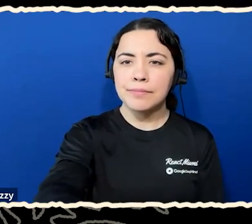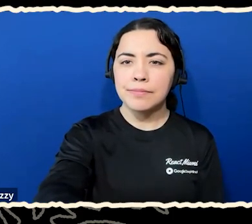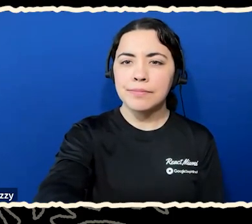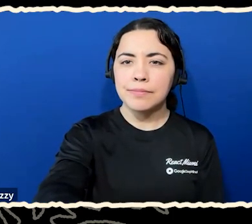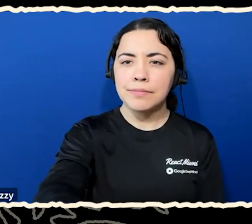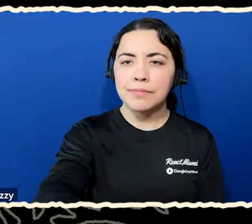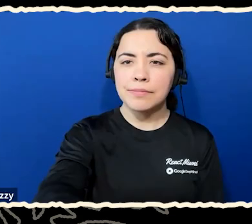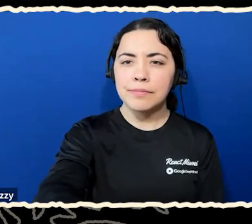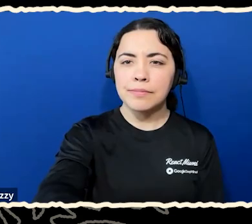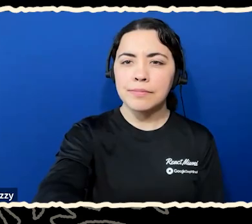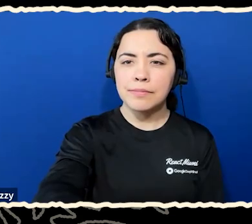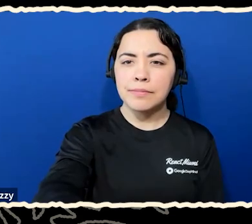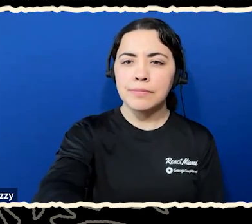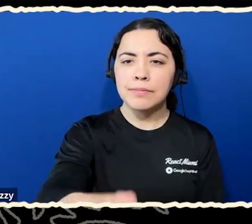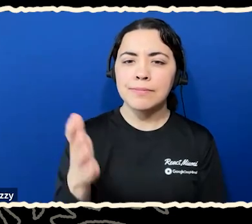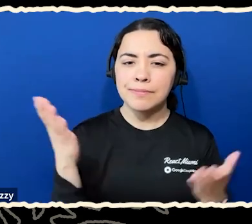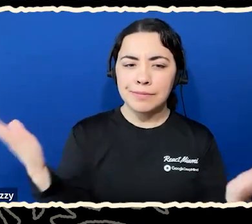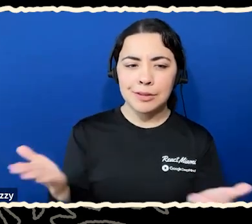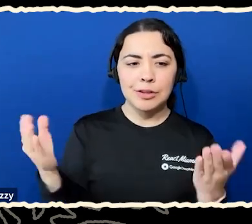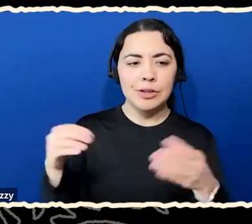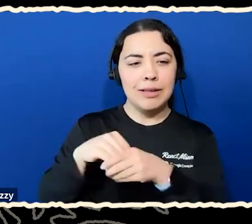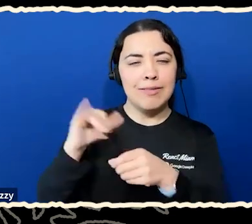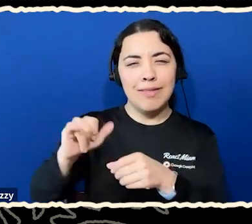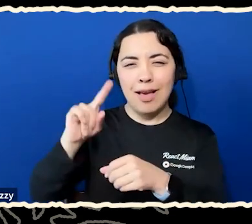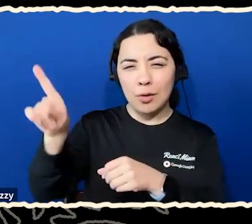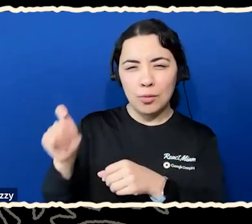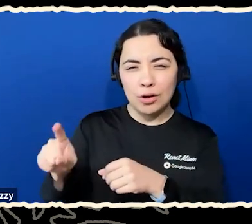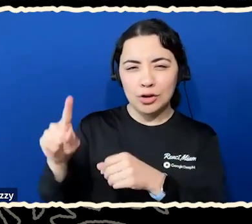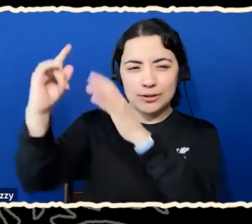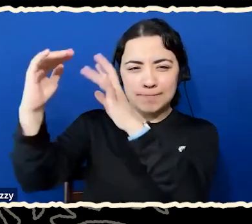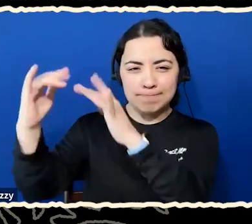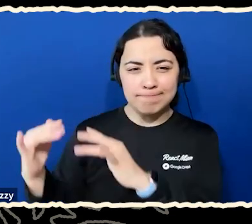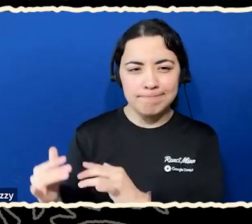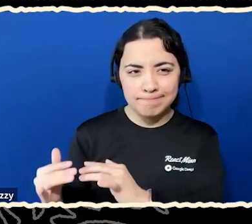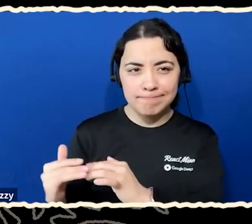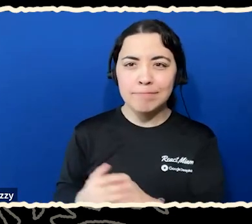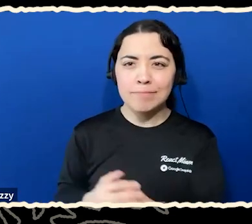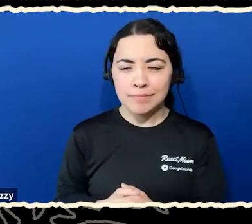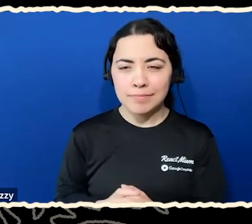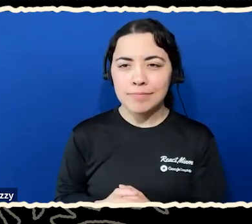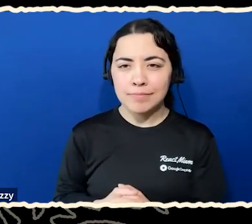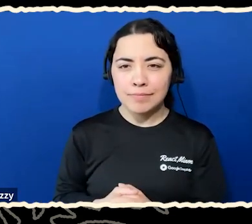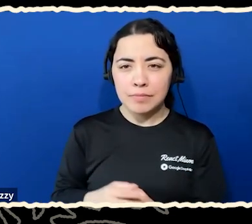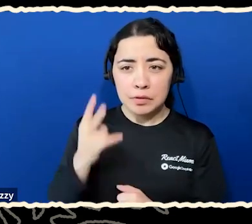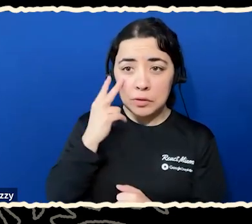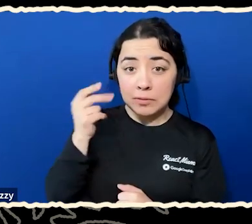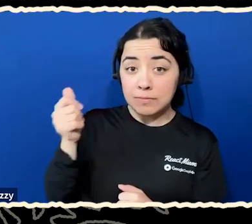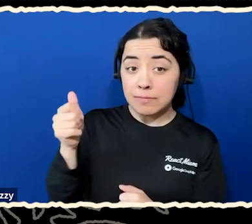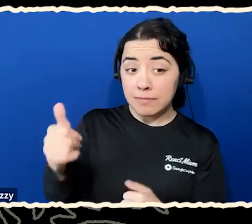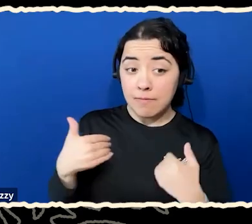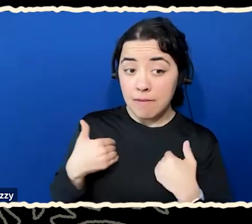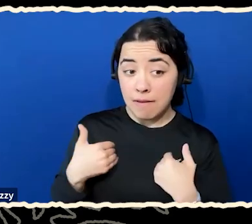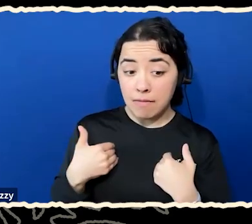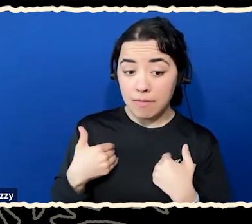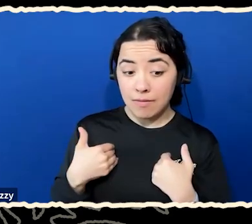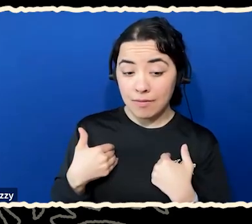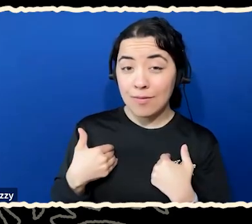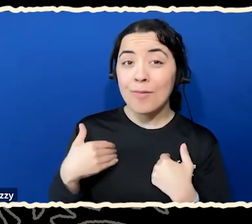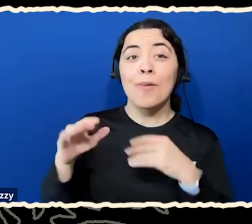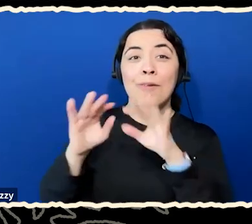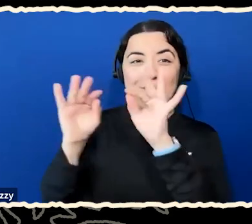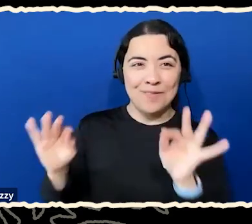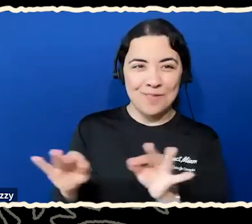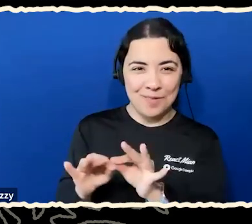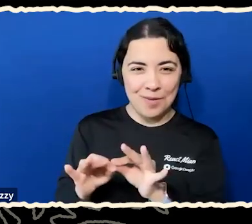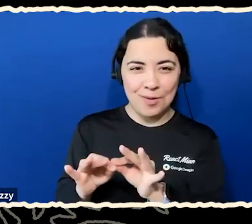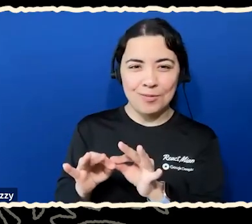here in the questions page. We saw this question feed. It has a form, which is very slow right